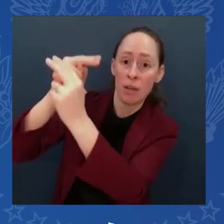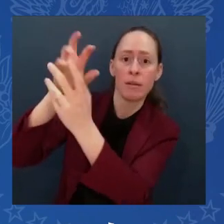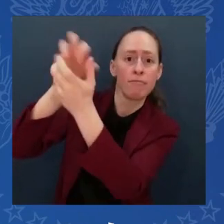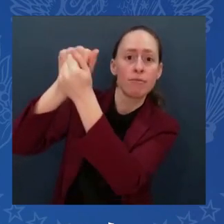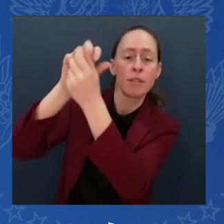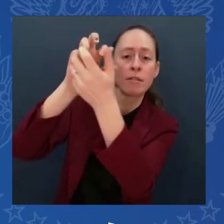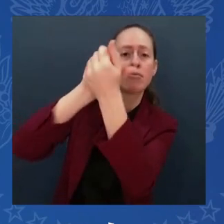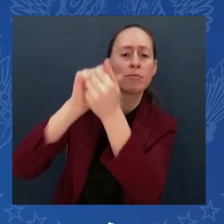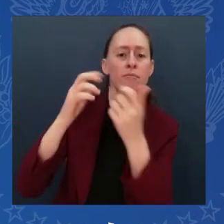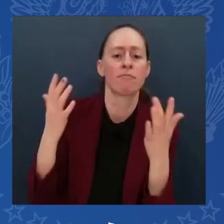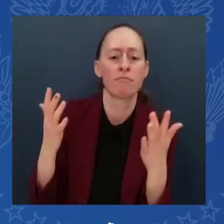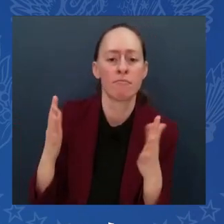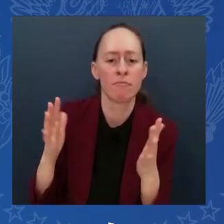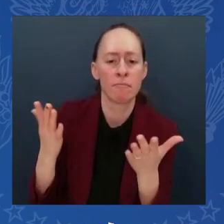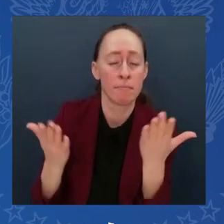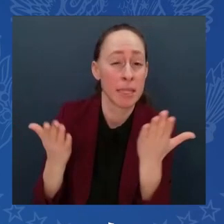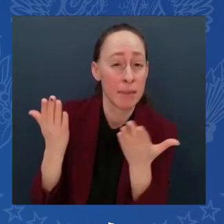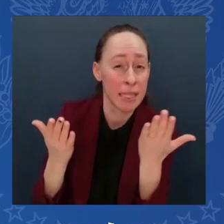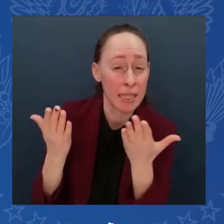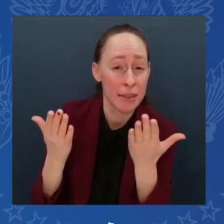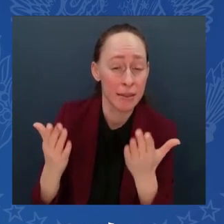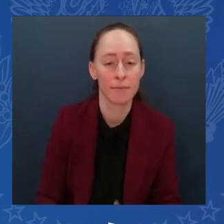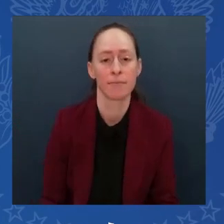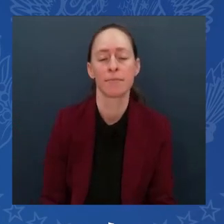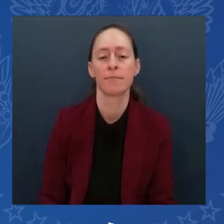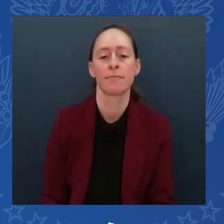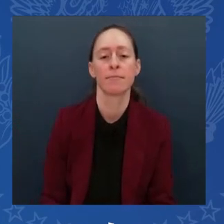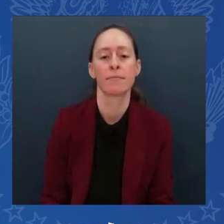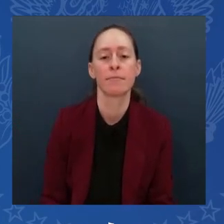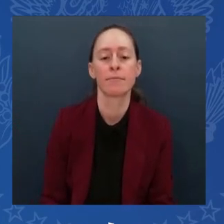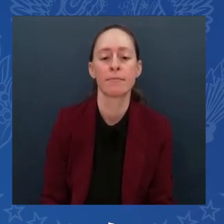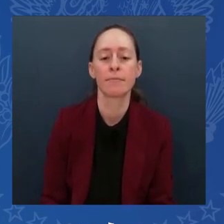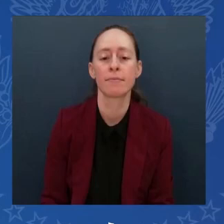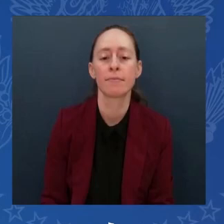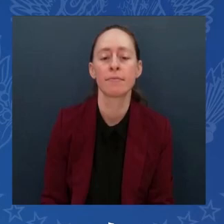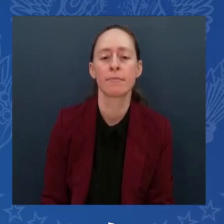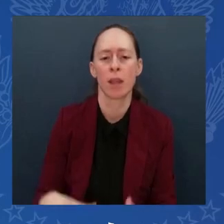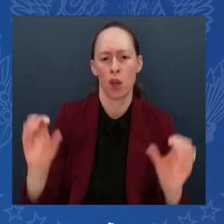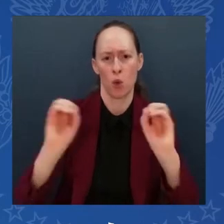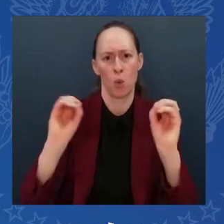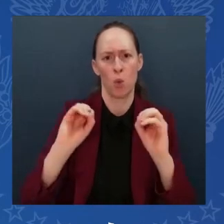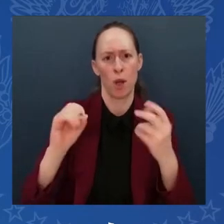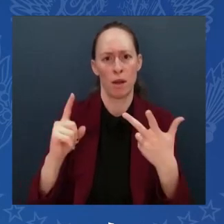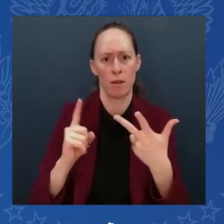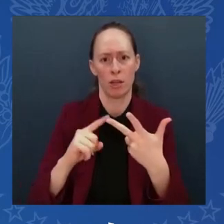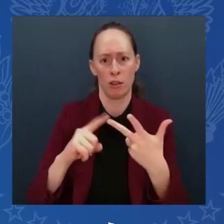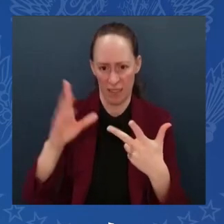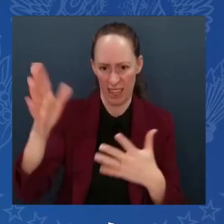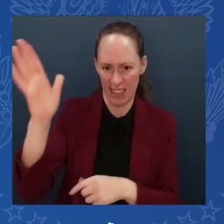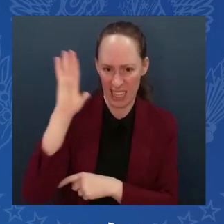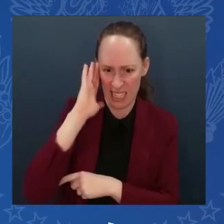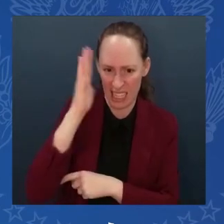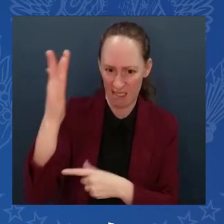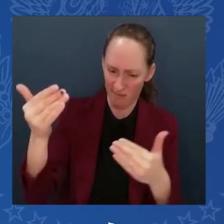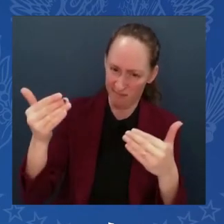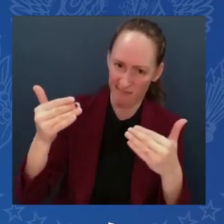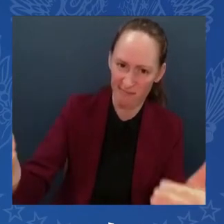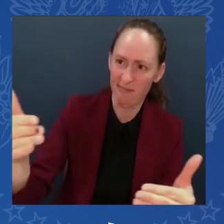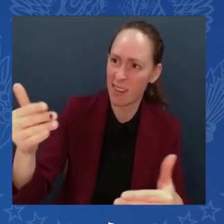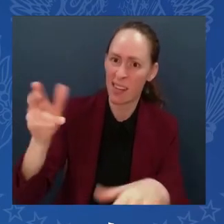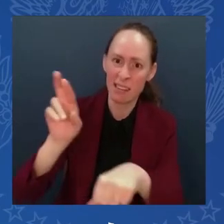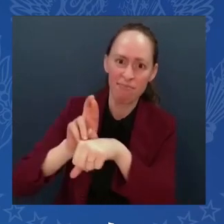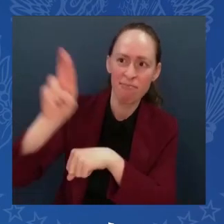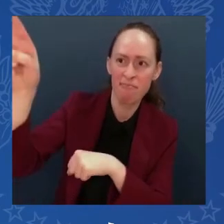they have made a decision to go forward with doing anything in space either. So what we found out, there was a capacity to